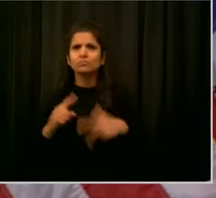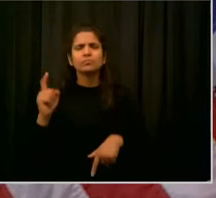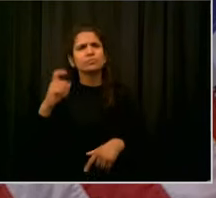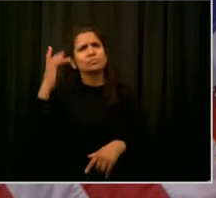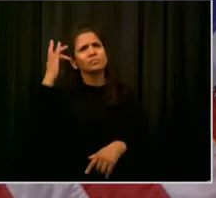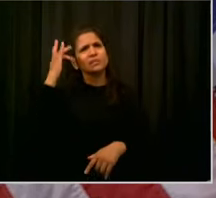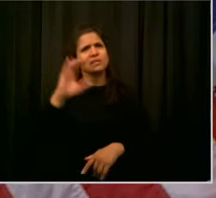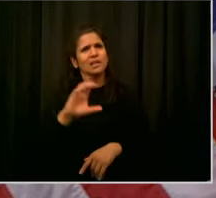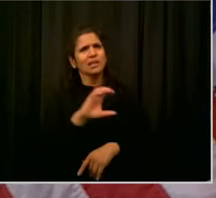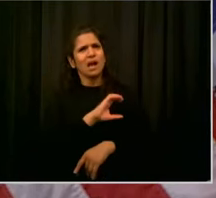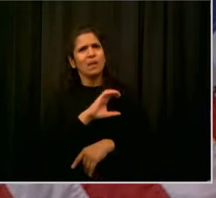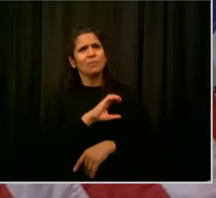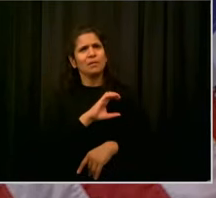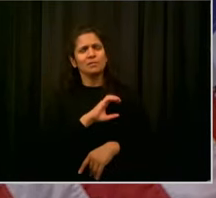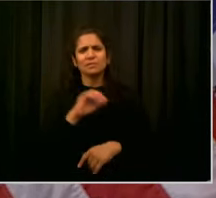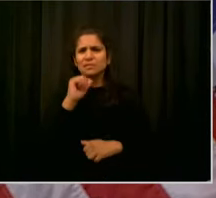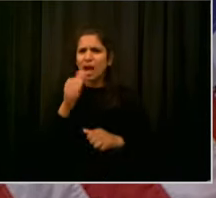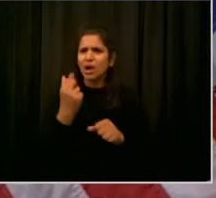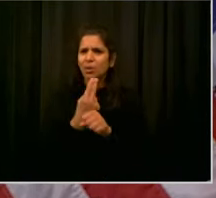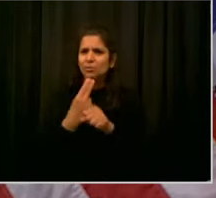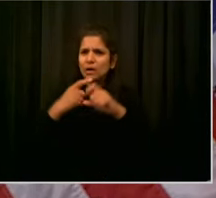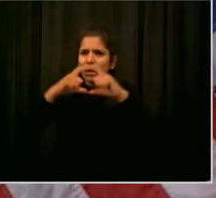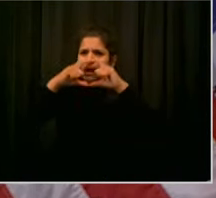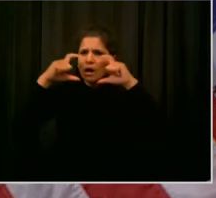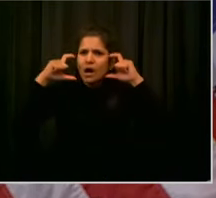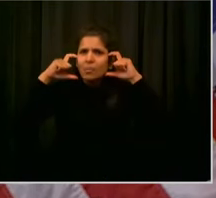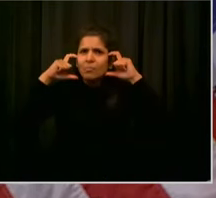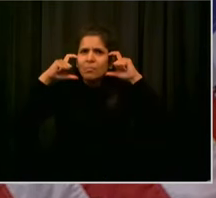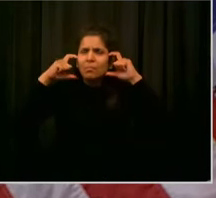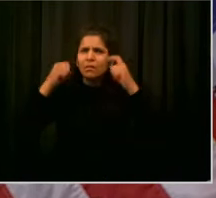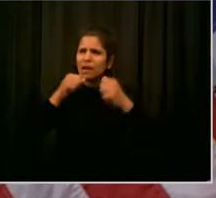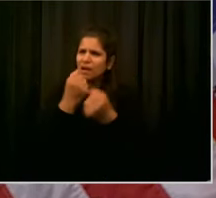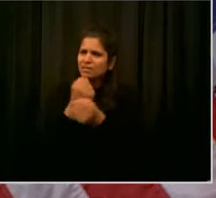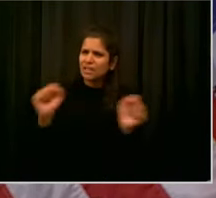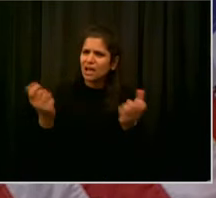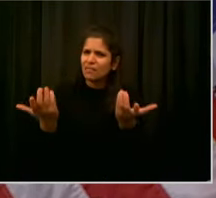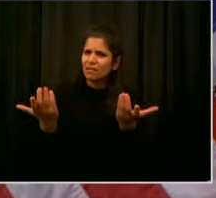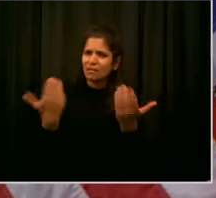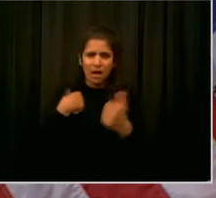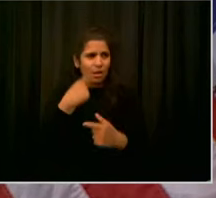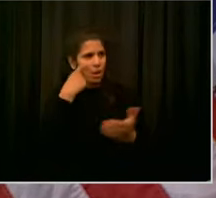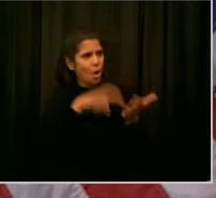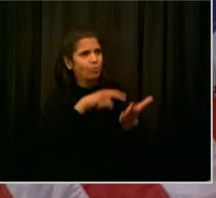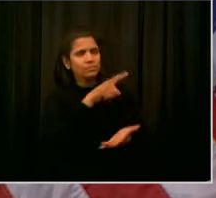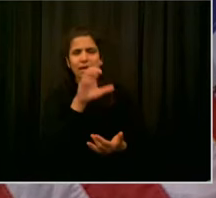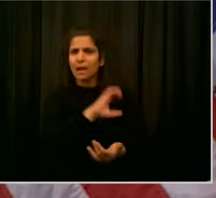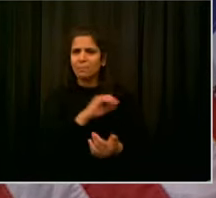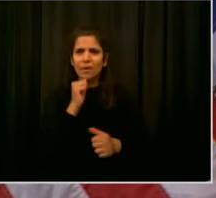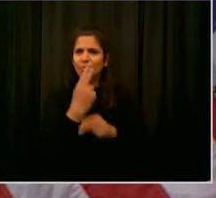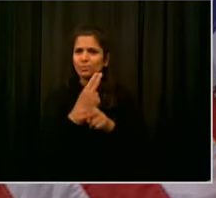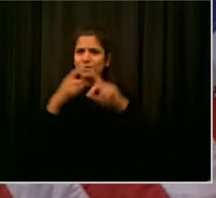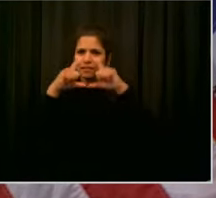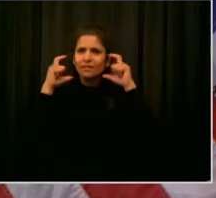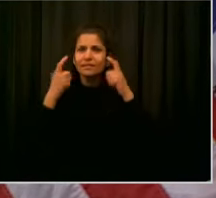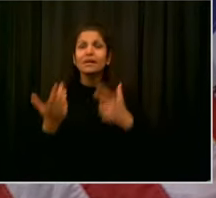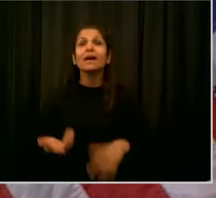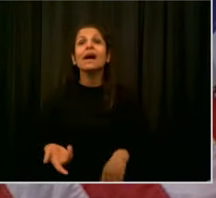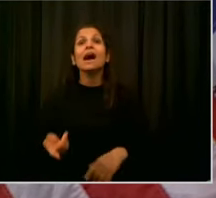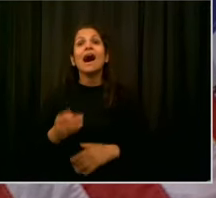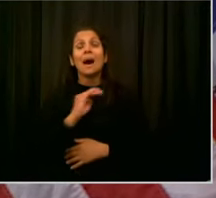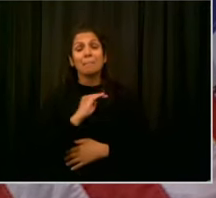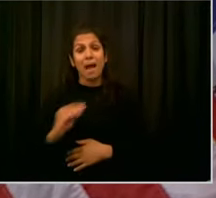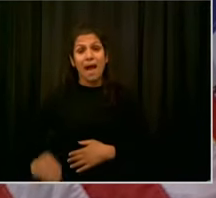they are very important and good questions, but I really feel like you went by the ground rule there. So I'm going to adjust your questions a bit.